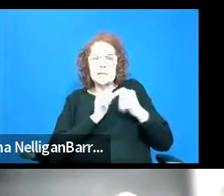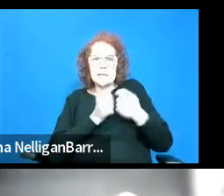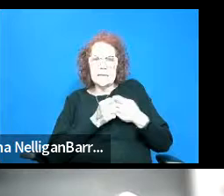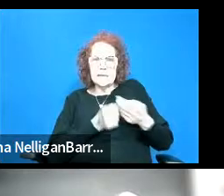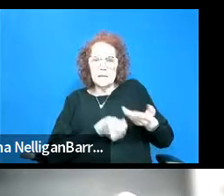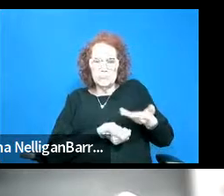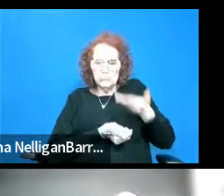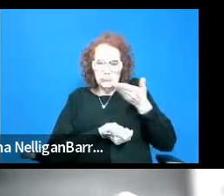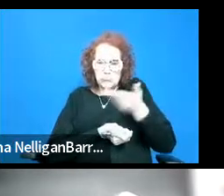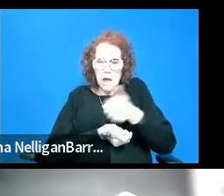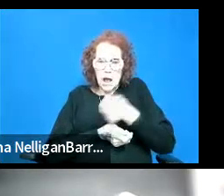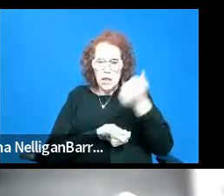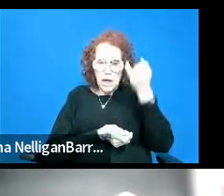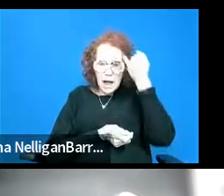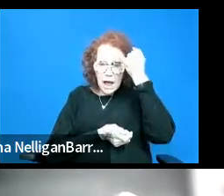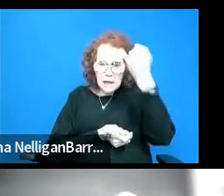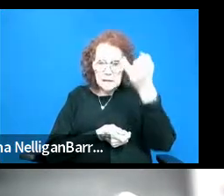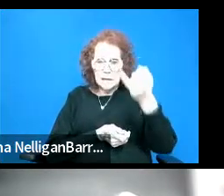want, but we're